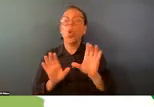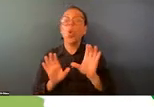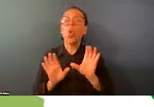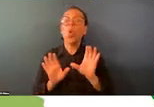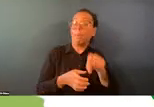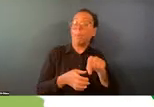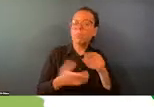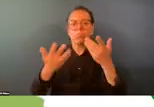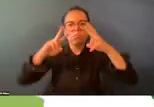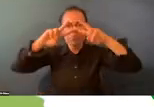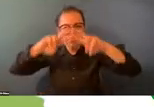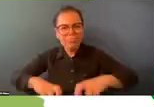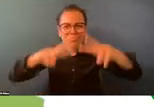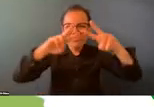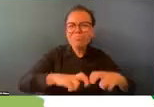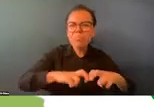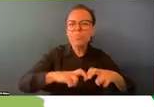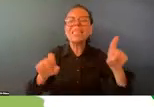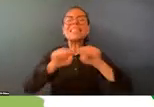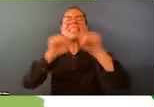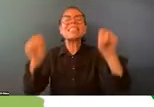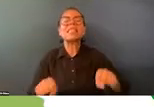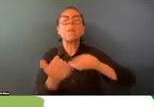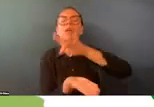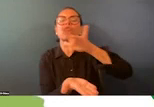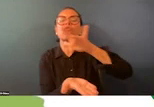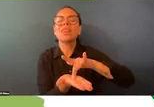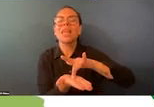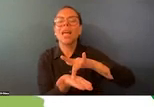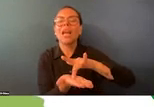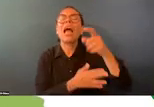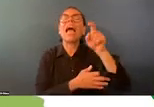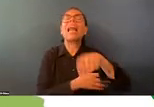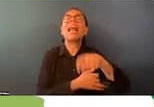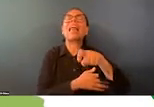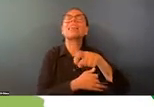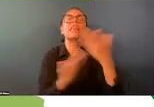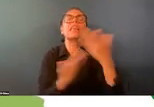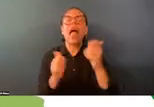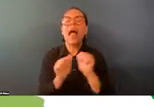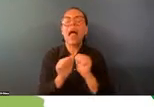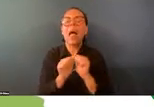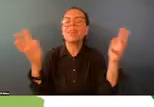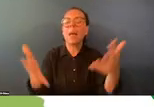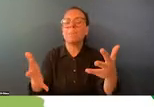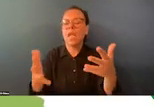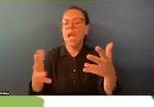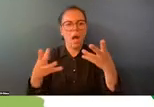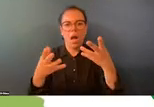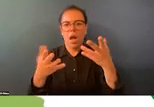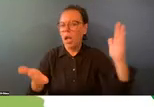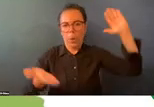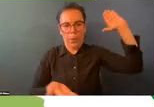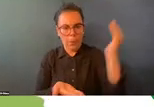several DWOTs, decentralized wastewater management systems, in five rural hospitals in Tajikistan. The